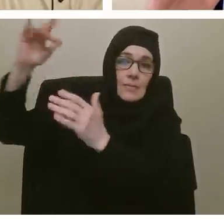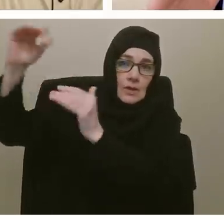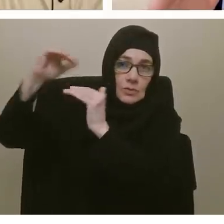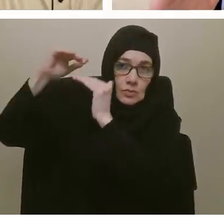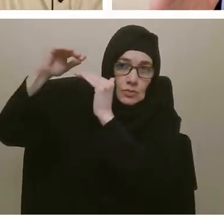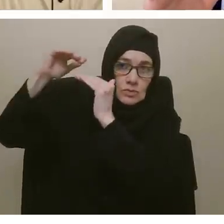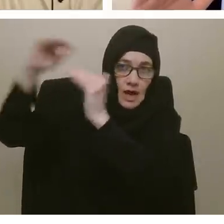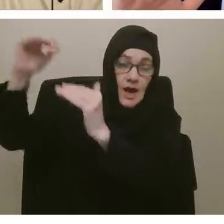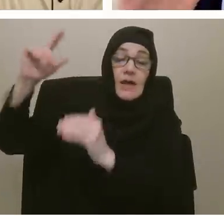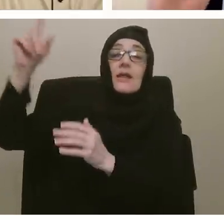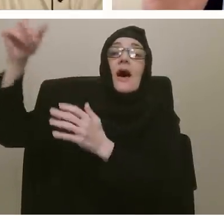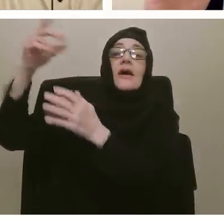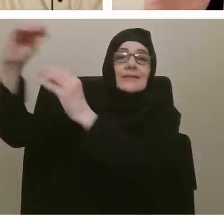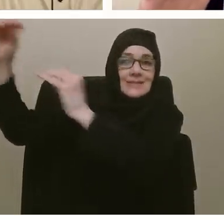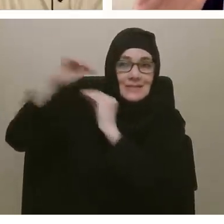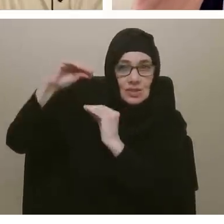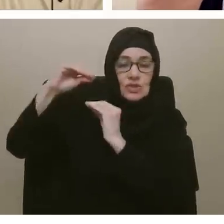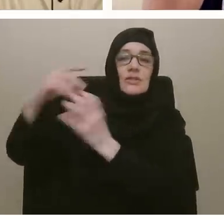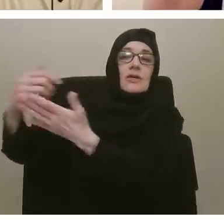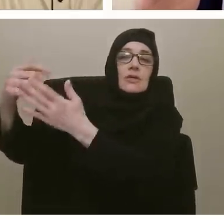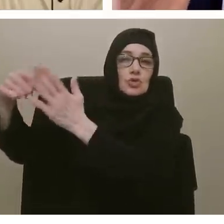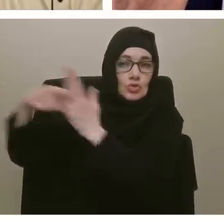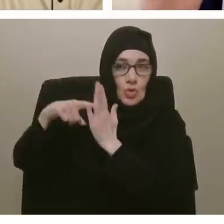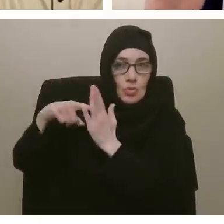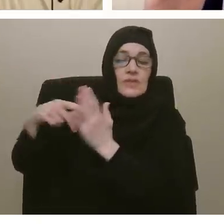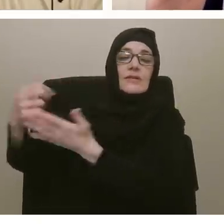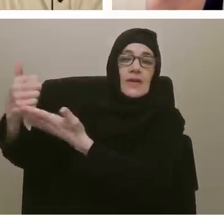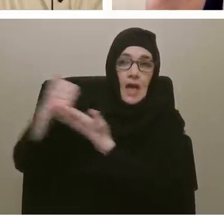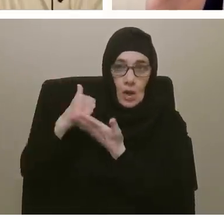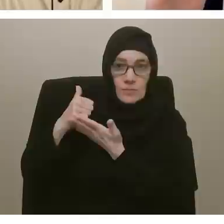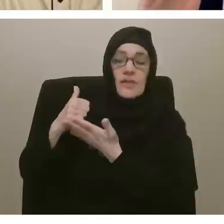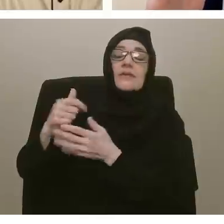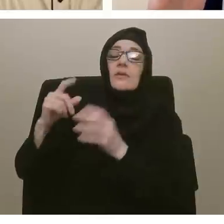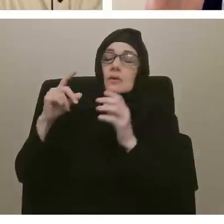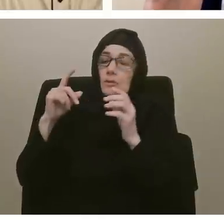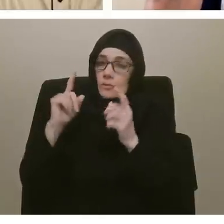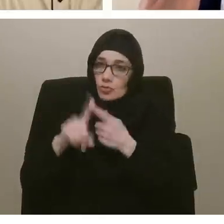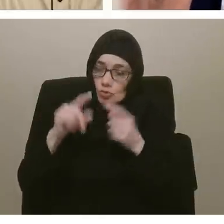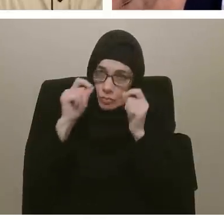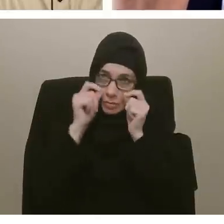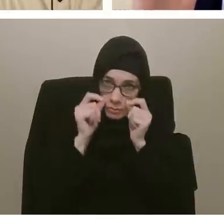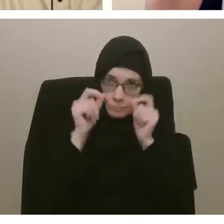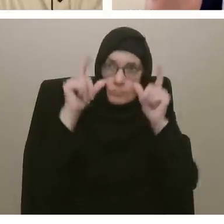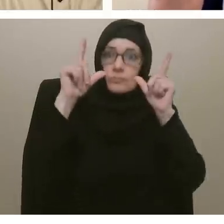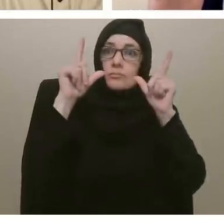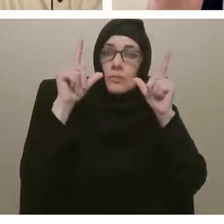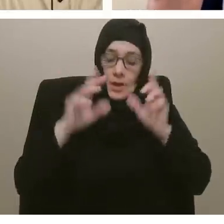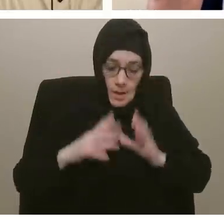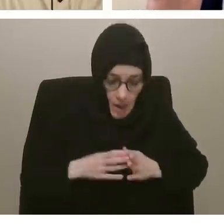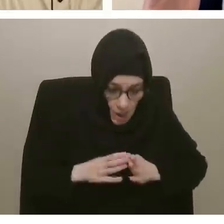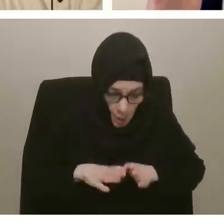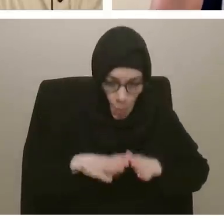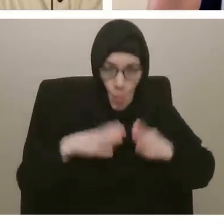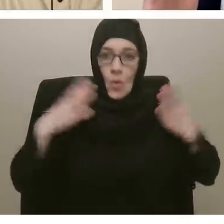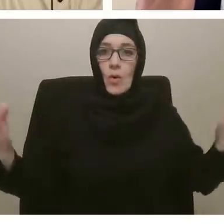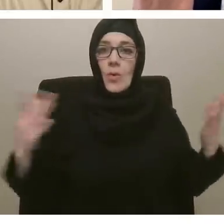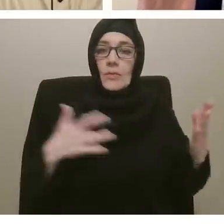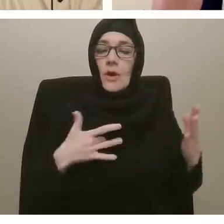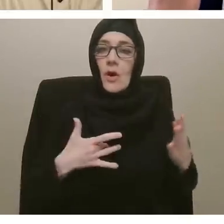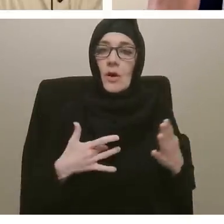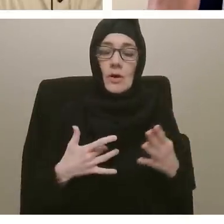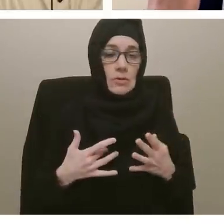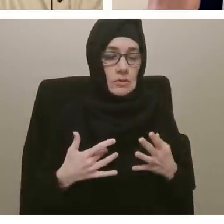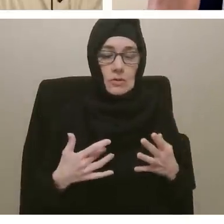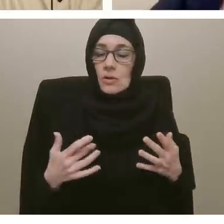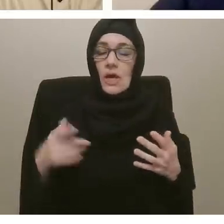us. He helps us to perceive. He opens up our eyes. He opens up our hearts. He gives